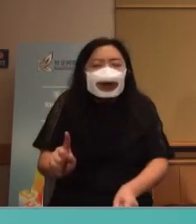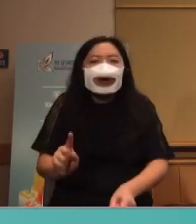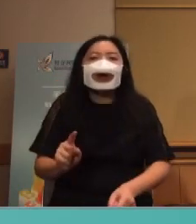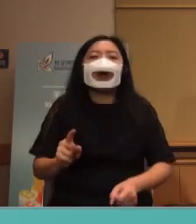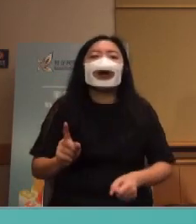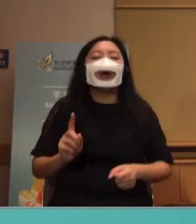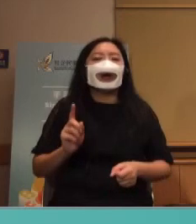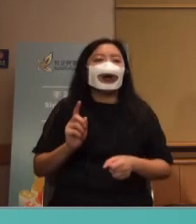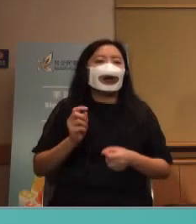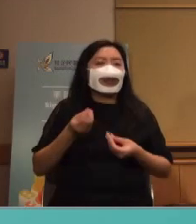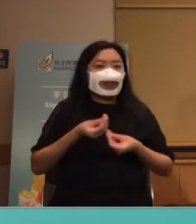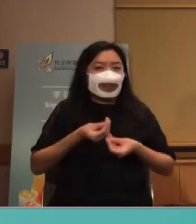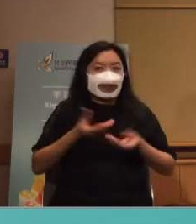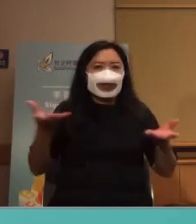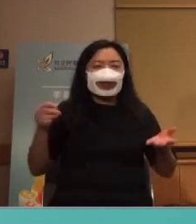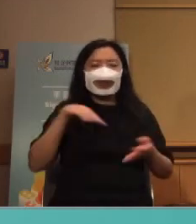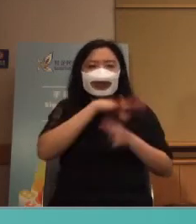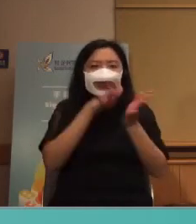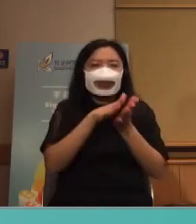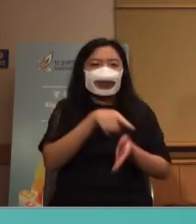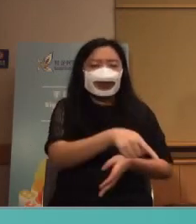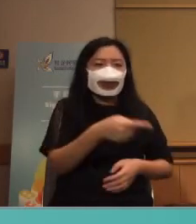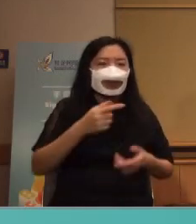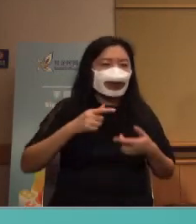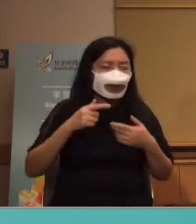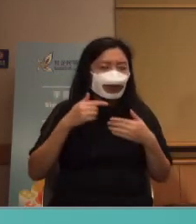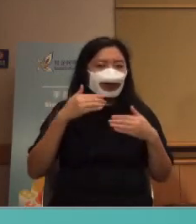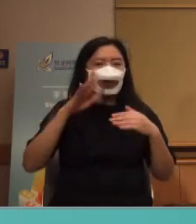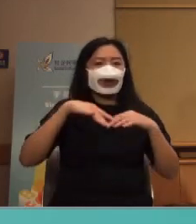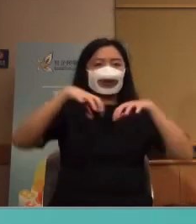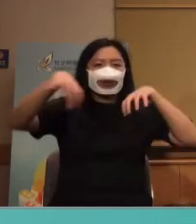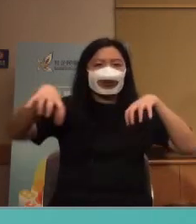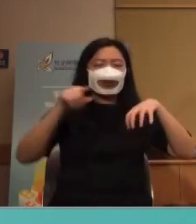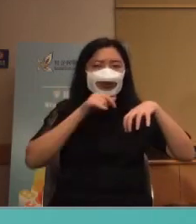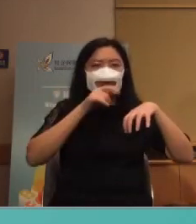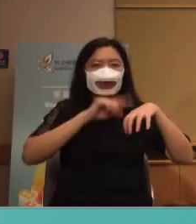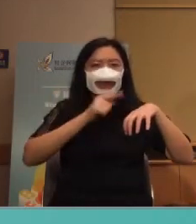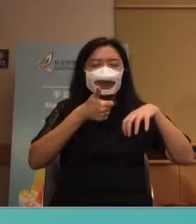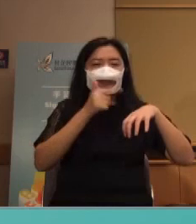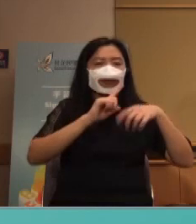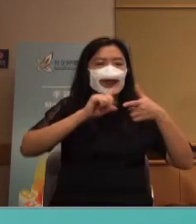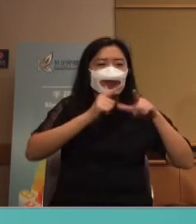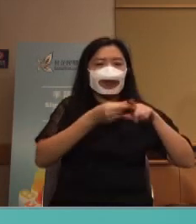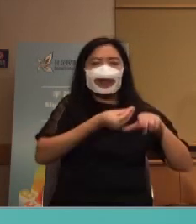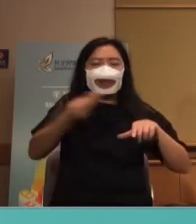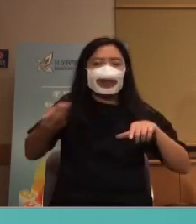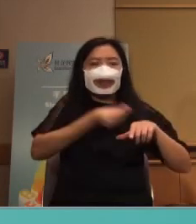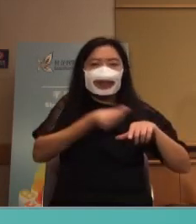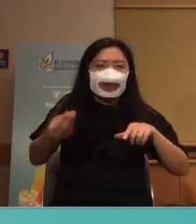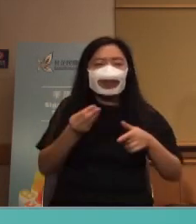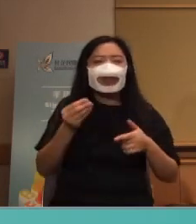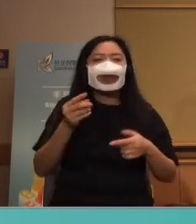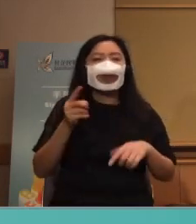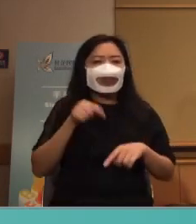other industries? I think that's going to be very important as a project trying to fundraise. I think putting project